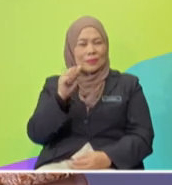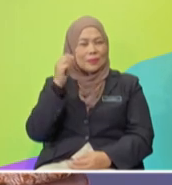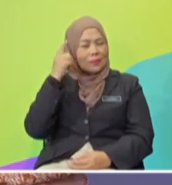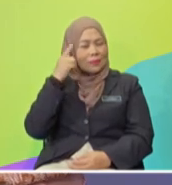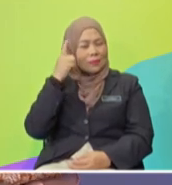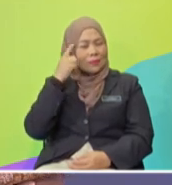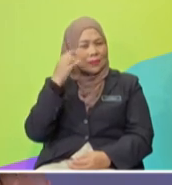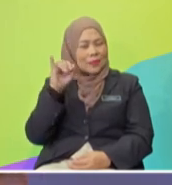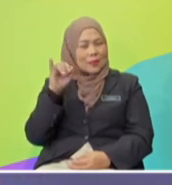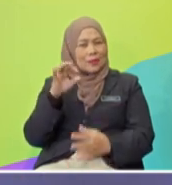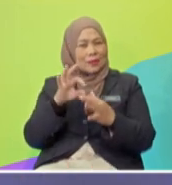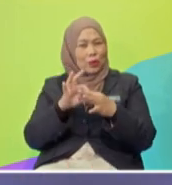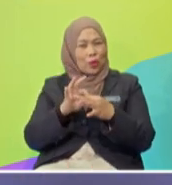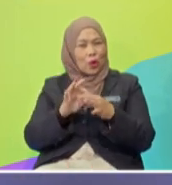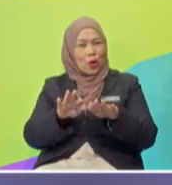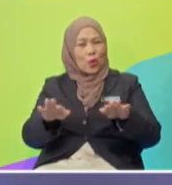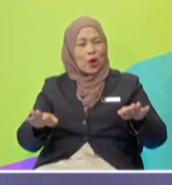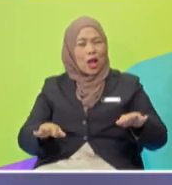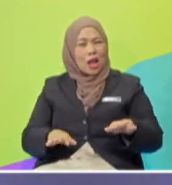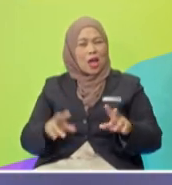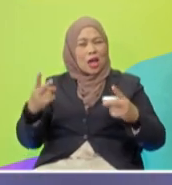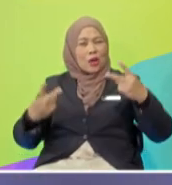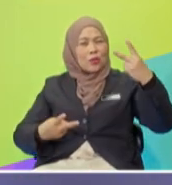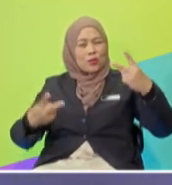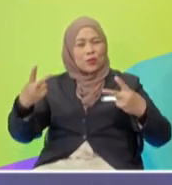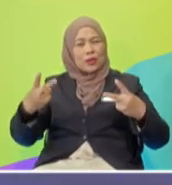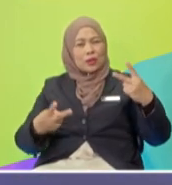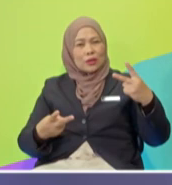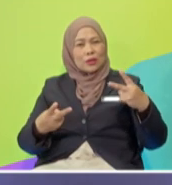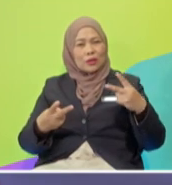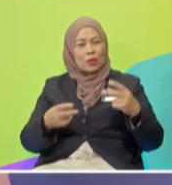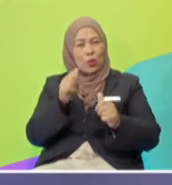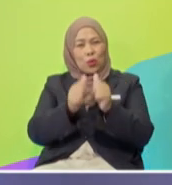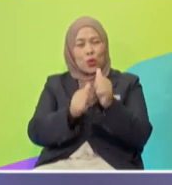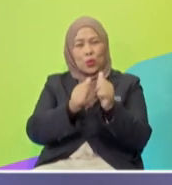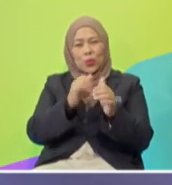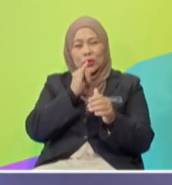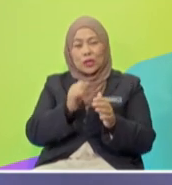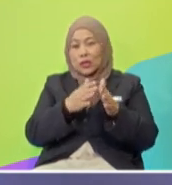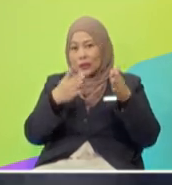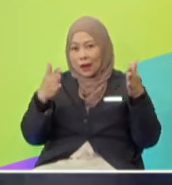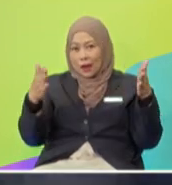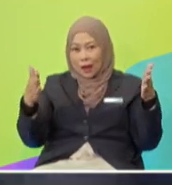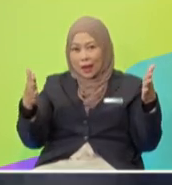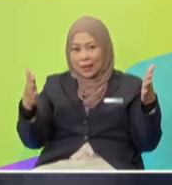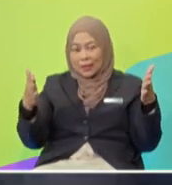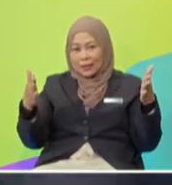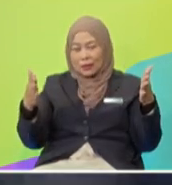land vehicle. It is large. Large. Large. Okay.